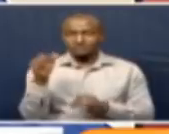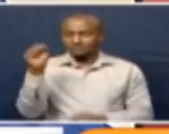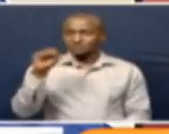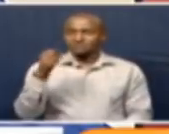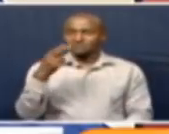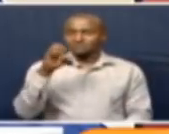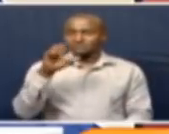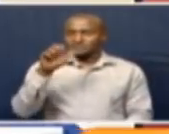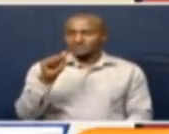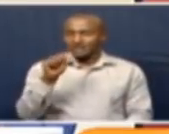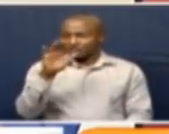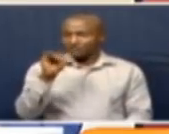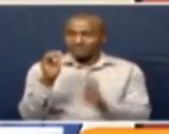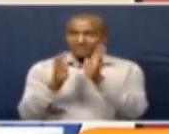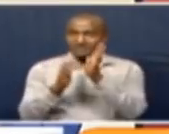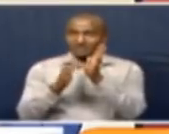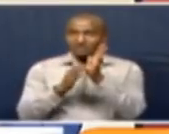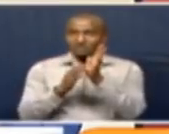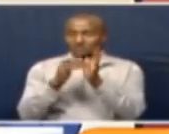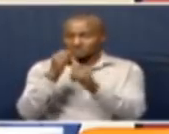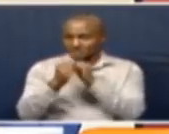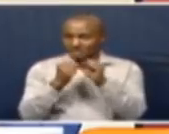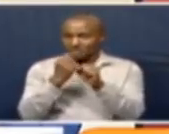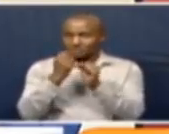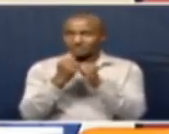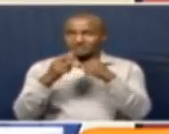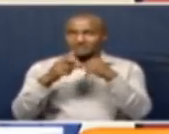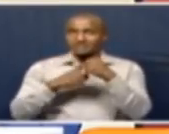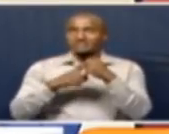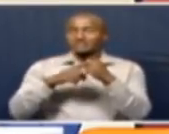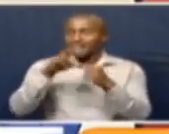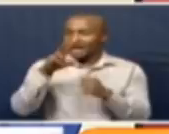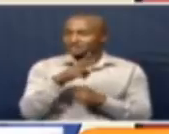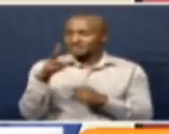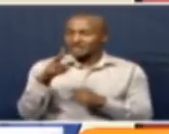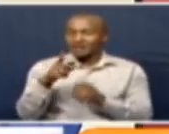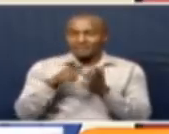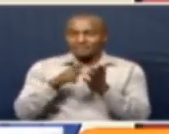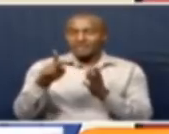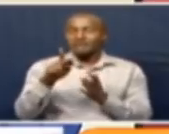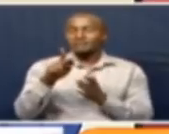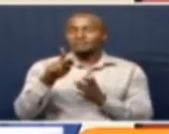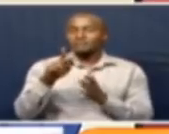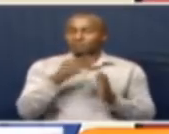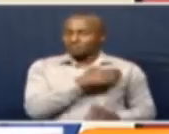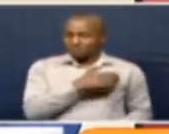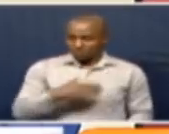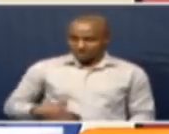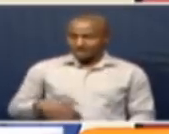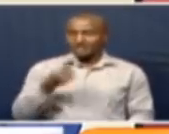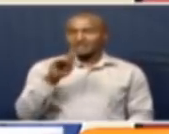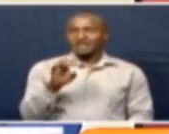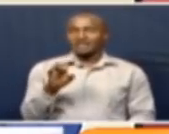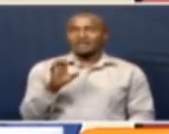Miss World Kenya Machakos County 2016, started the hashtag Pay Models KE. I'll be introducing my panel